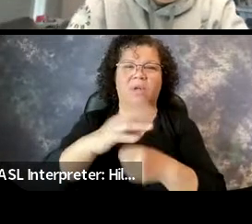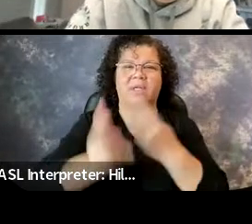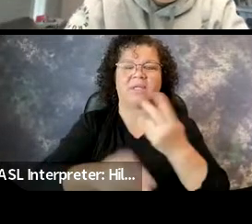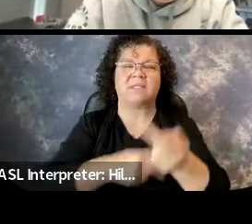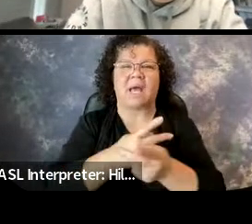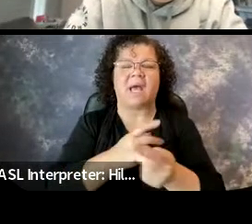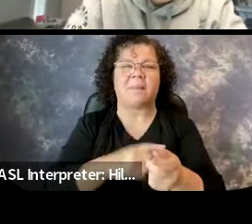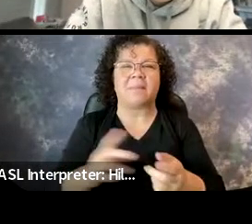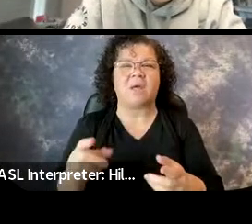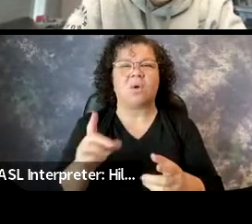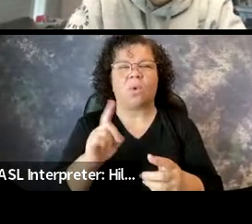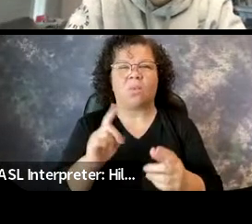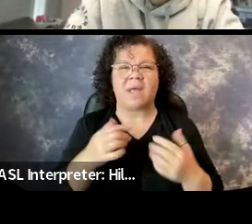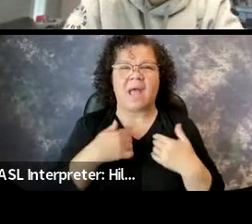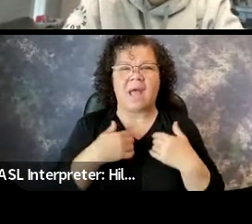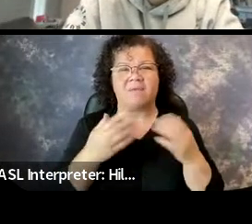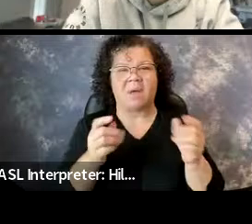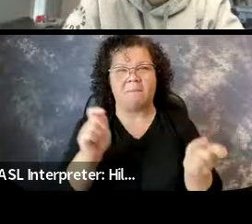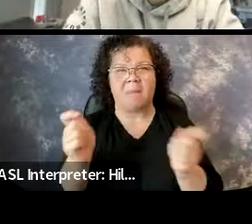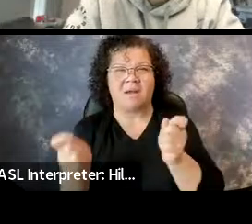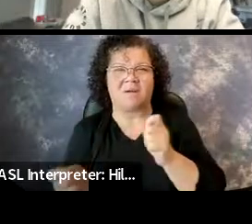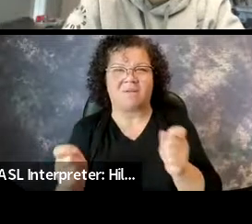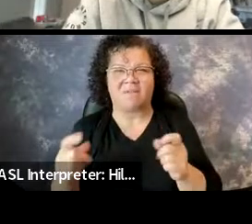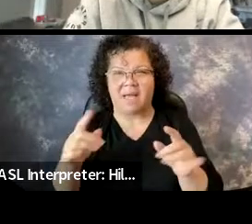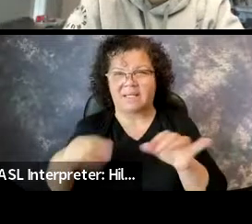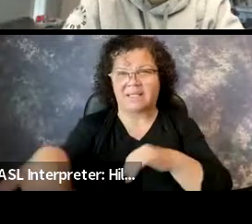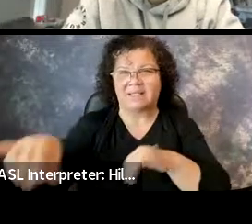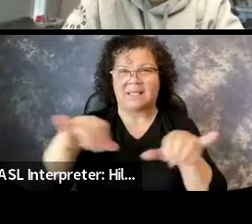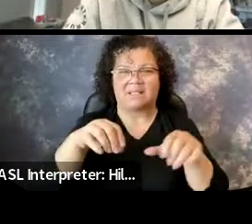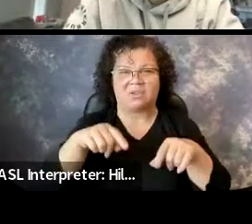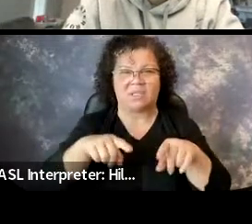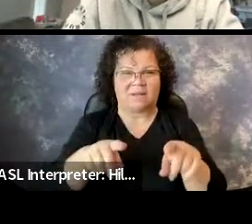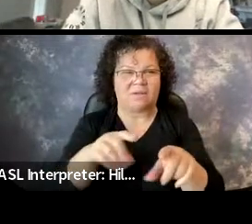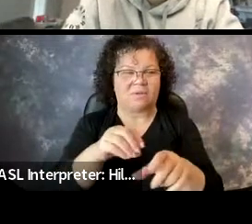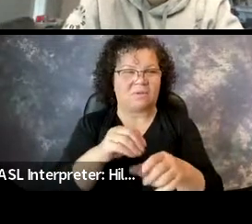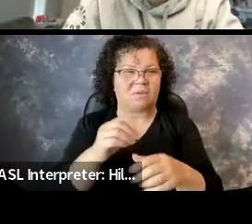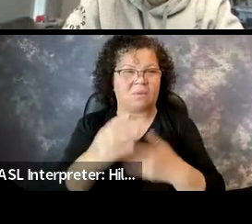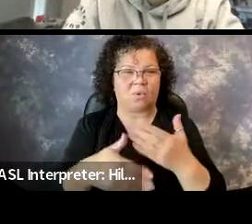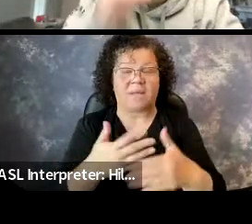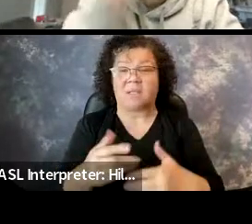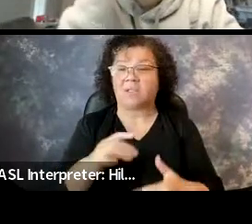modified consensus in this process. And I'll hand it back to you, Emily.